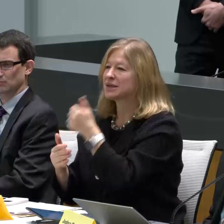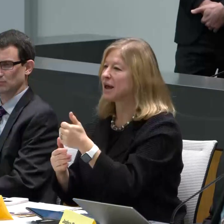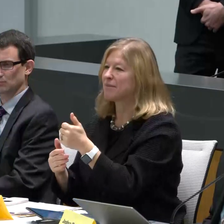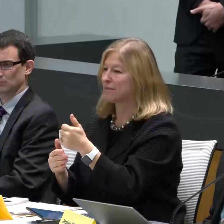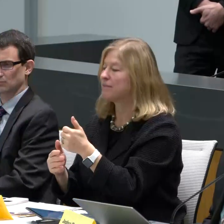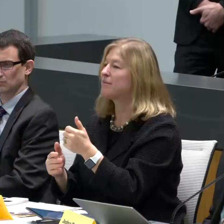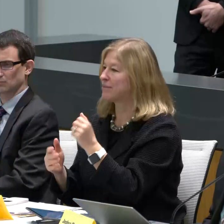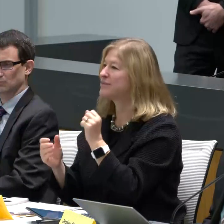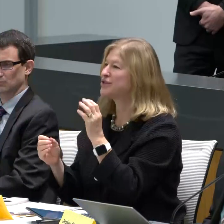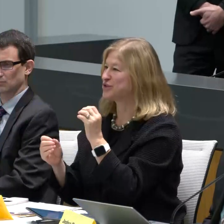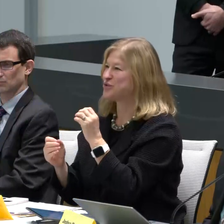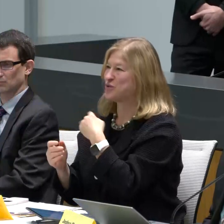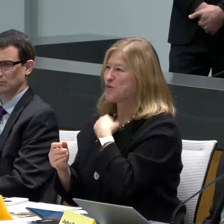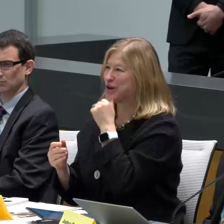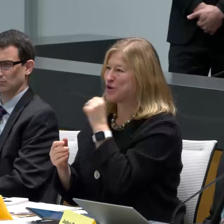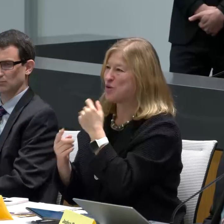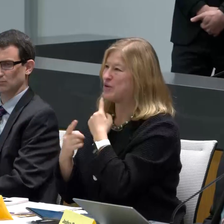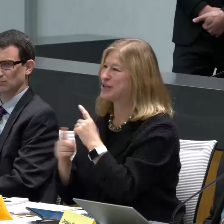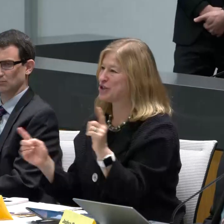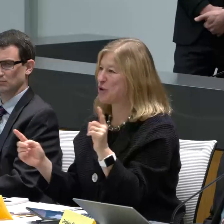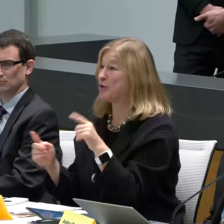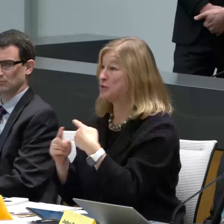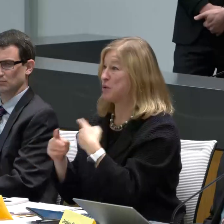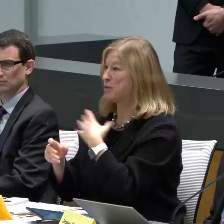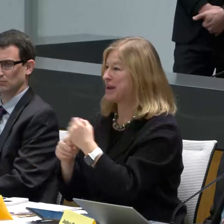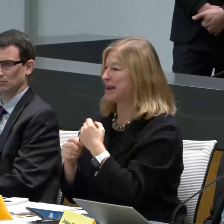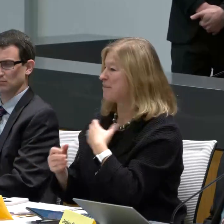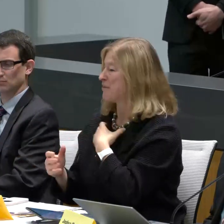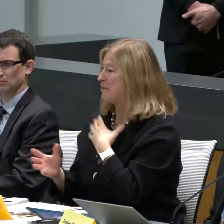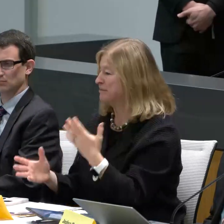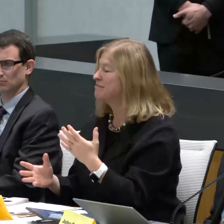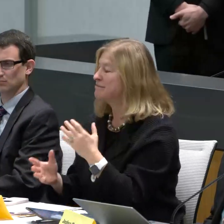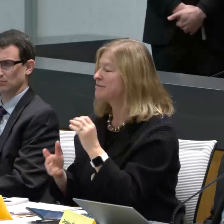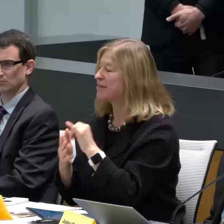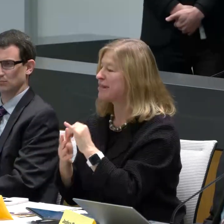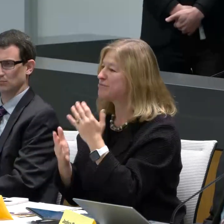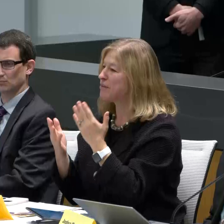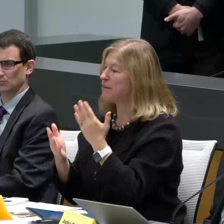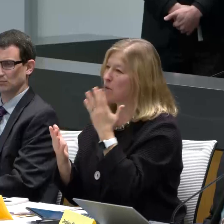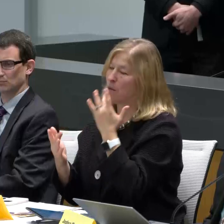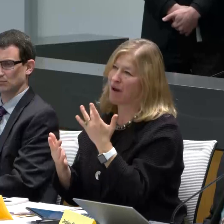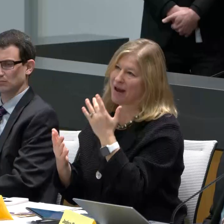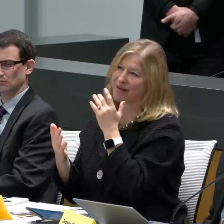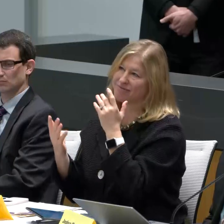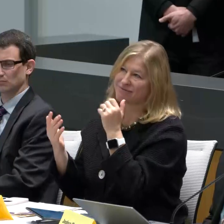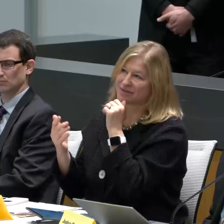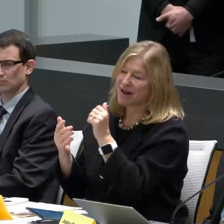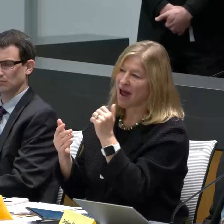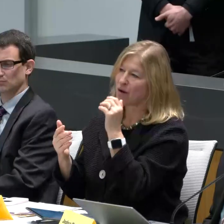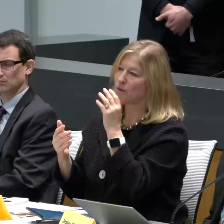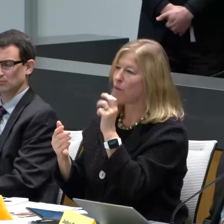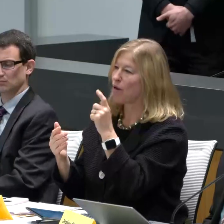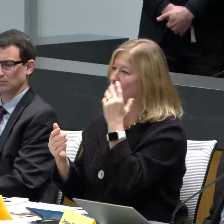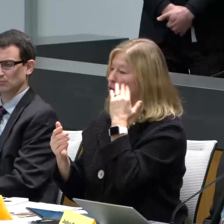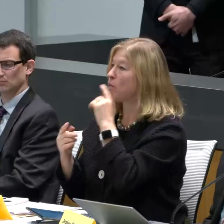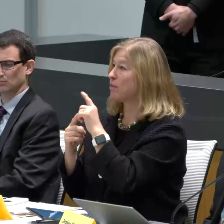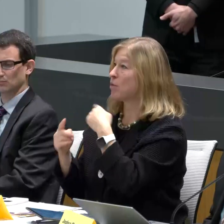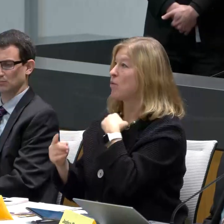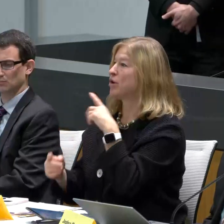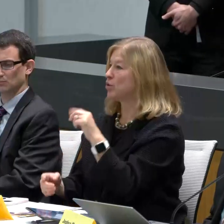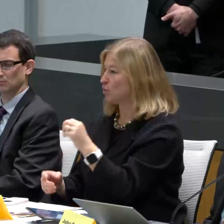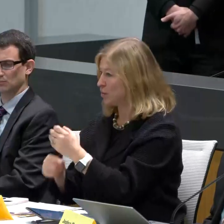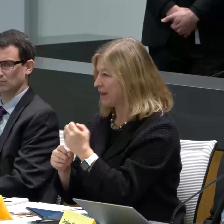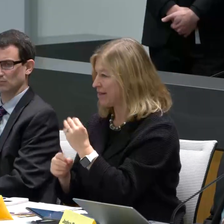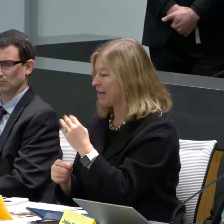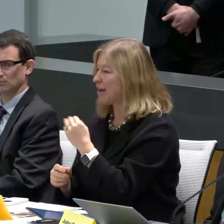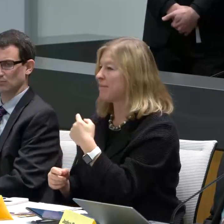it's not a public process. So we don't disclose when we receive complaints, and that perhaps may be why